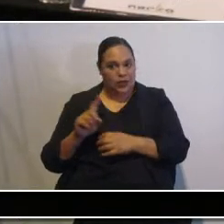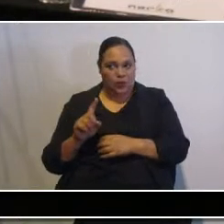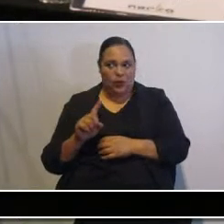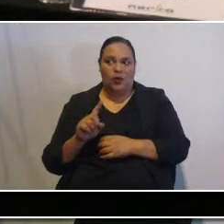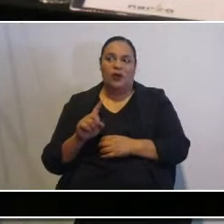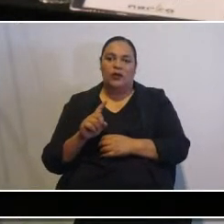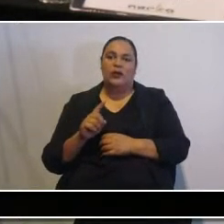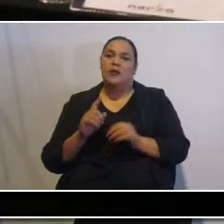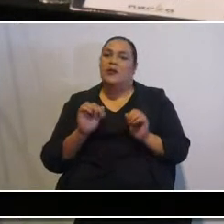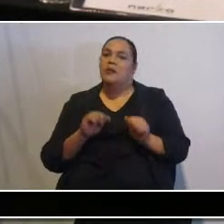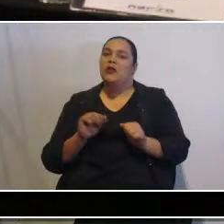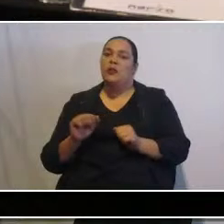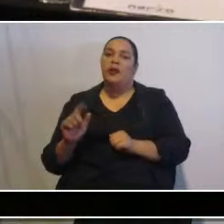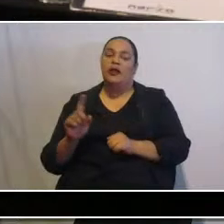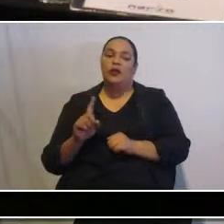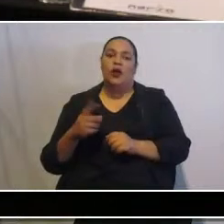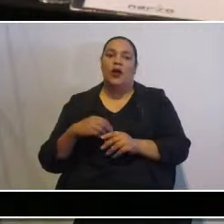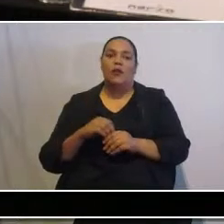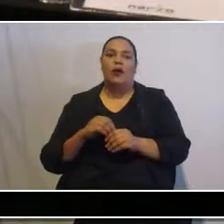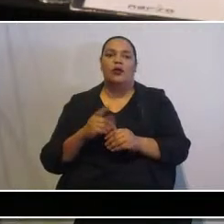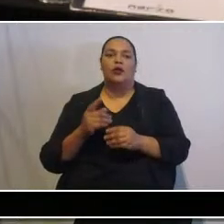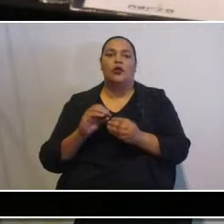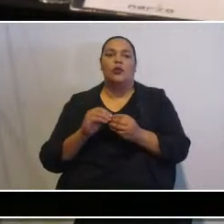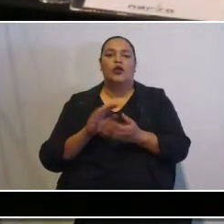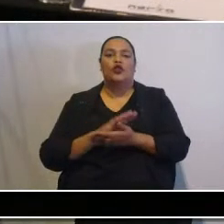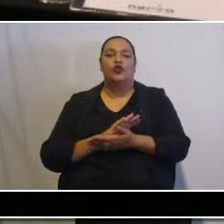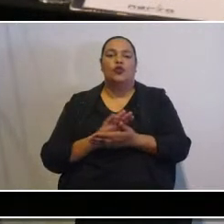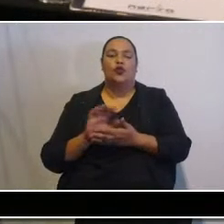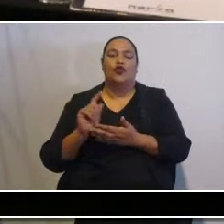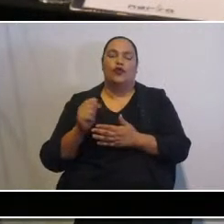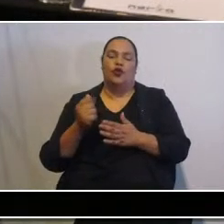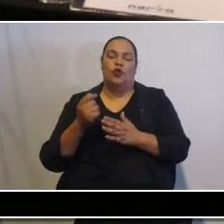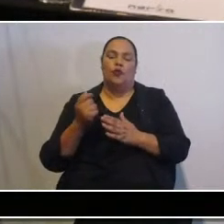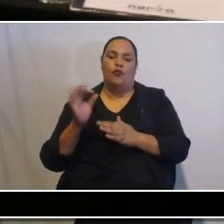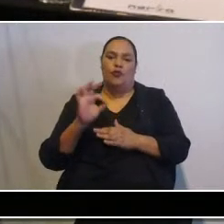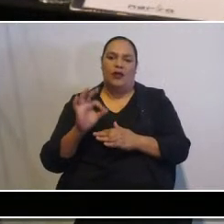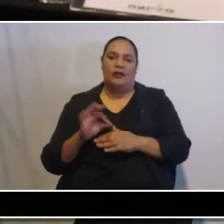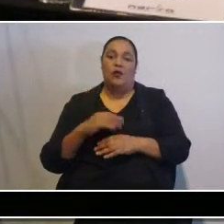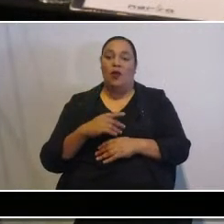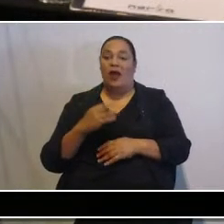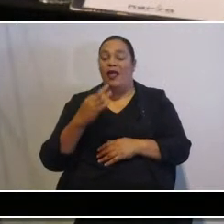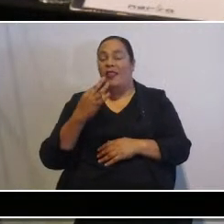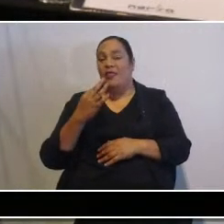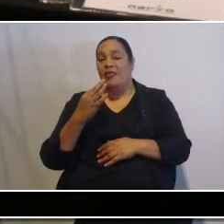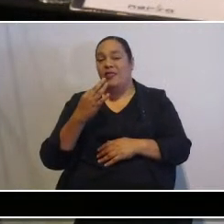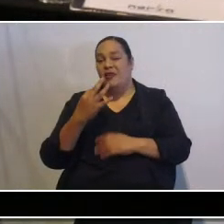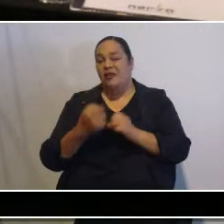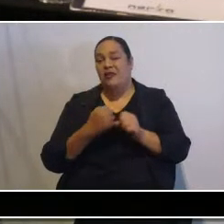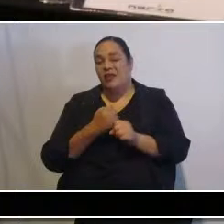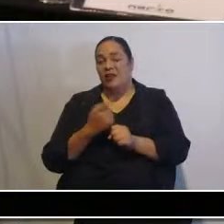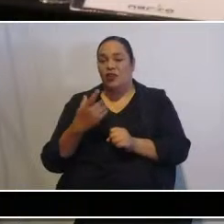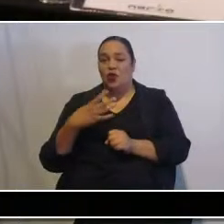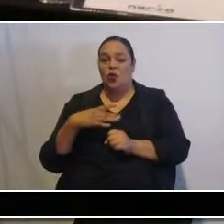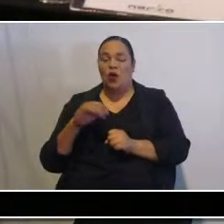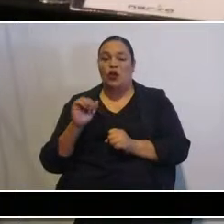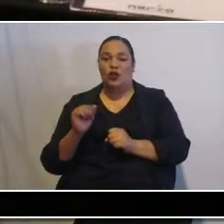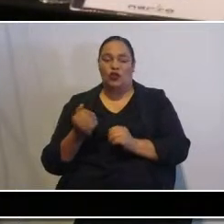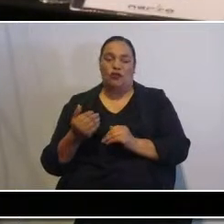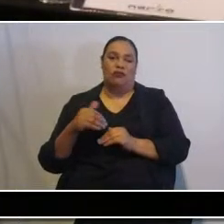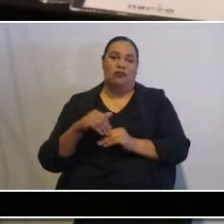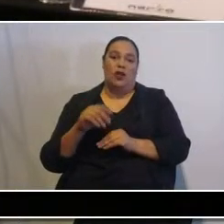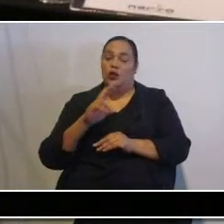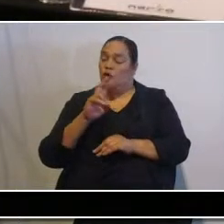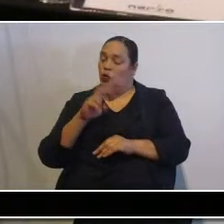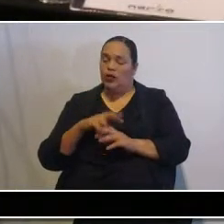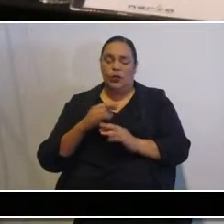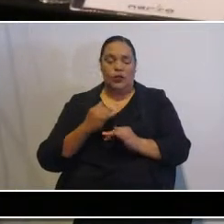the possibility of smoothing of the tariff, because we're looking at 3 years, just to get your view. You don't have to respond